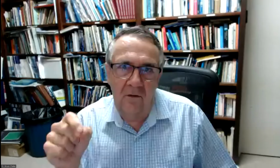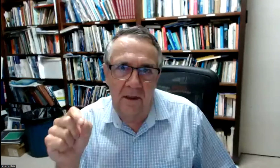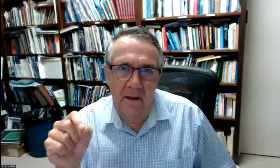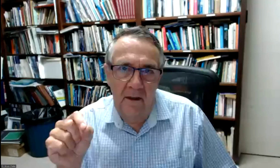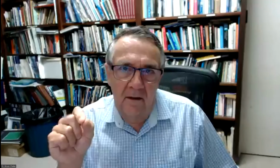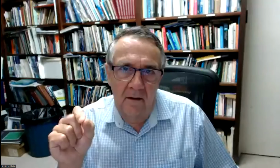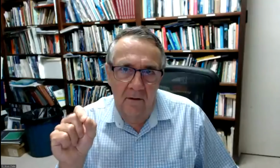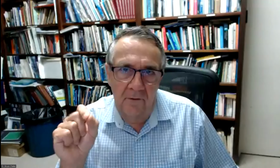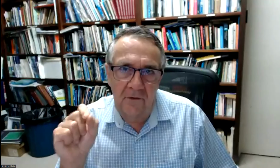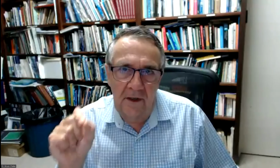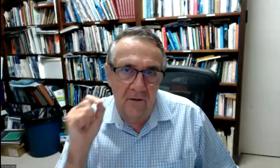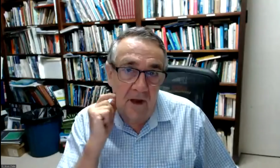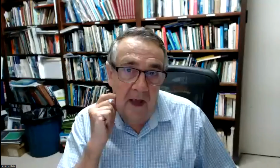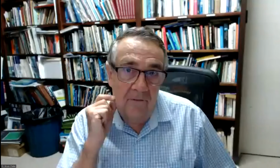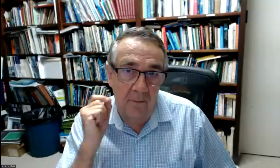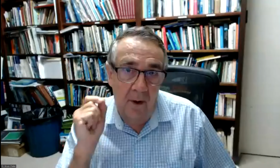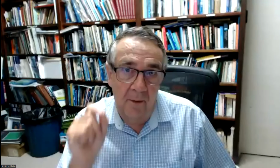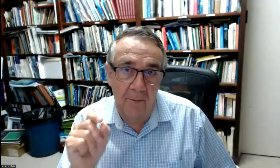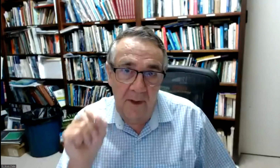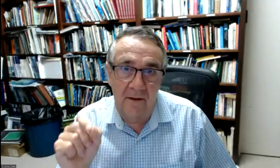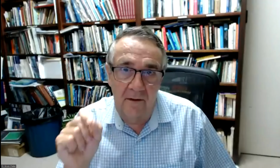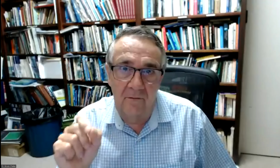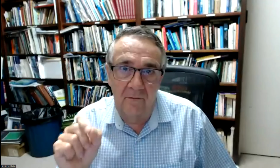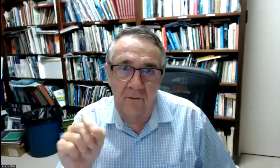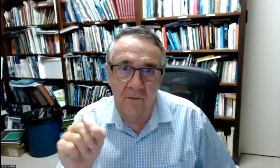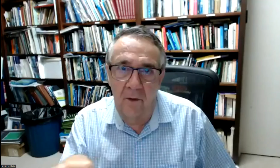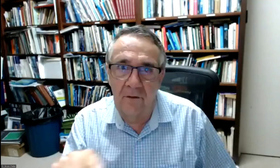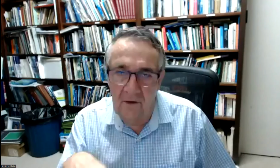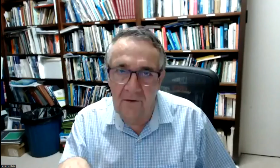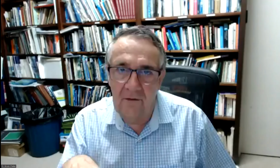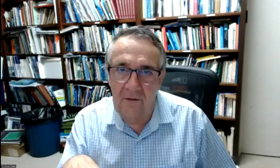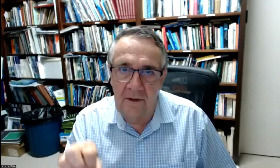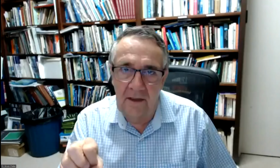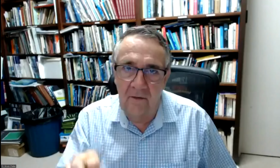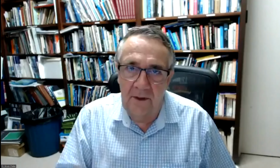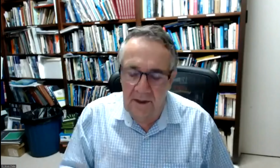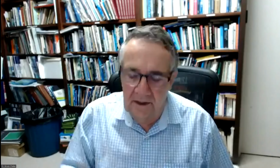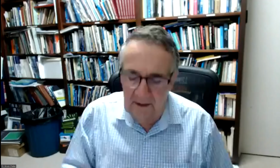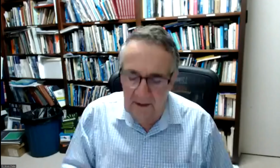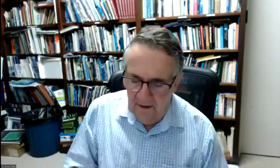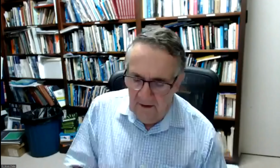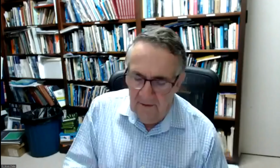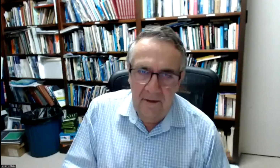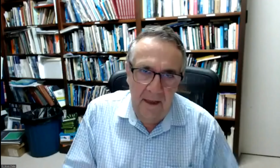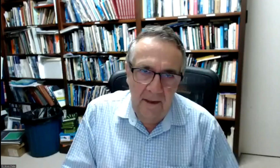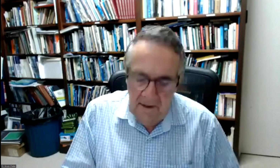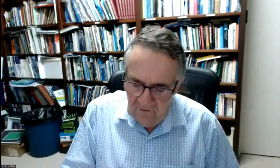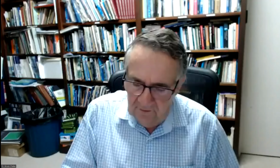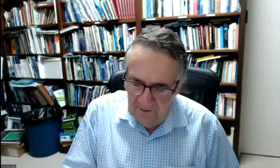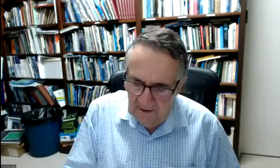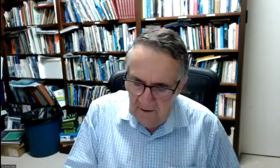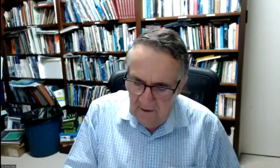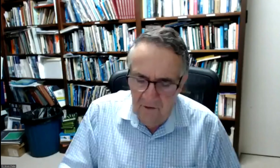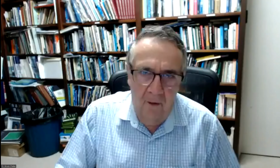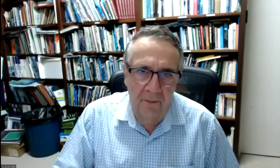be, the first thing is to have a proper perspective of what the services need to be and they need